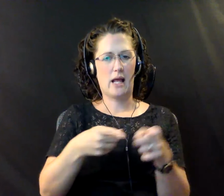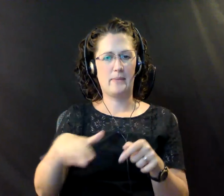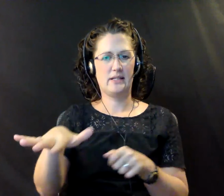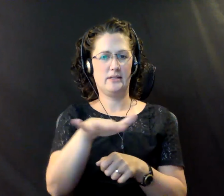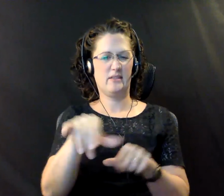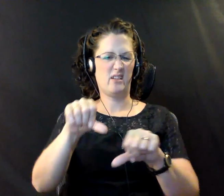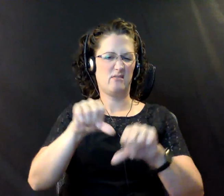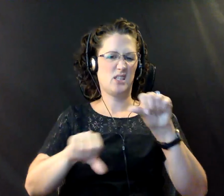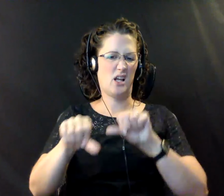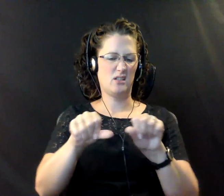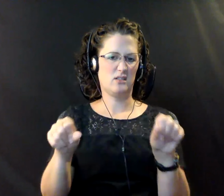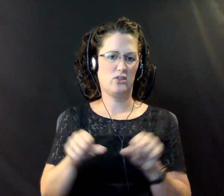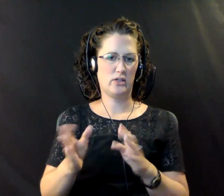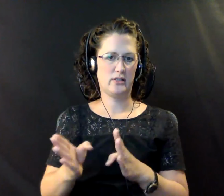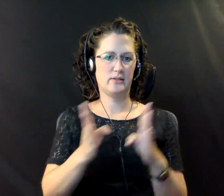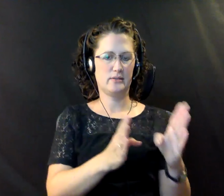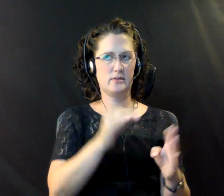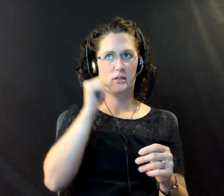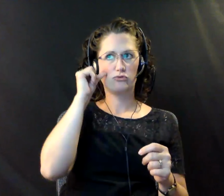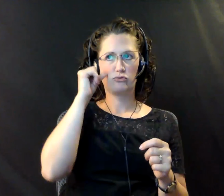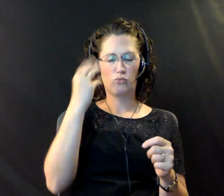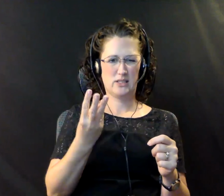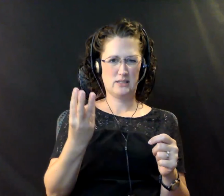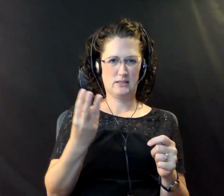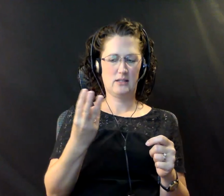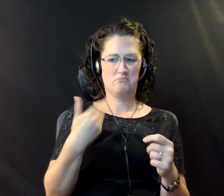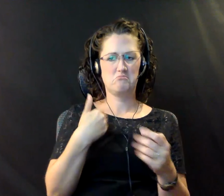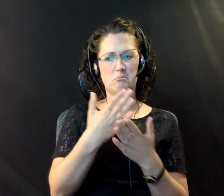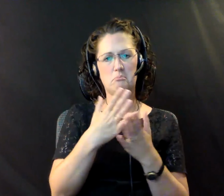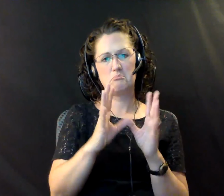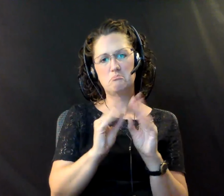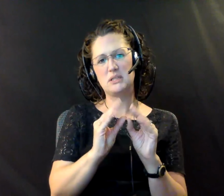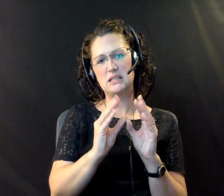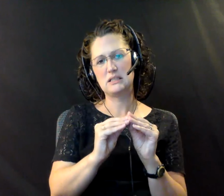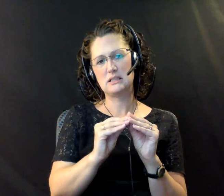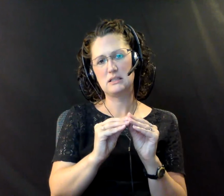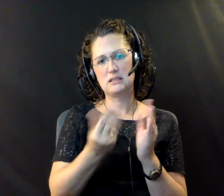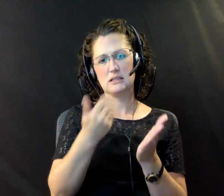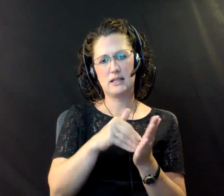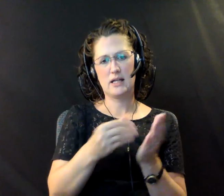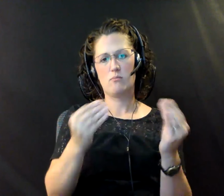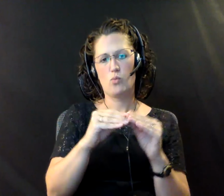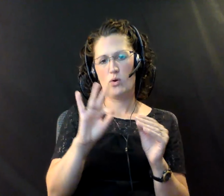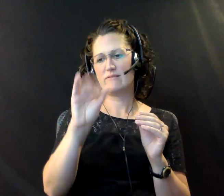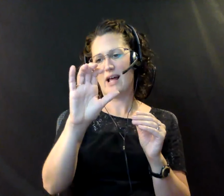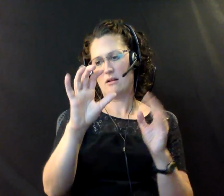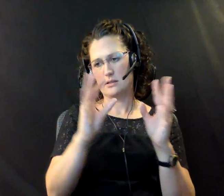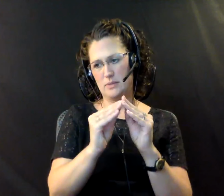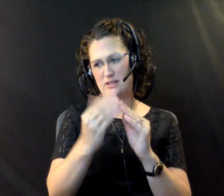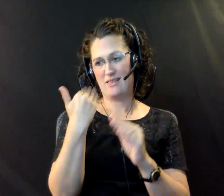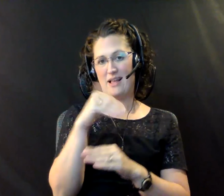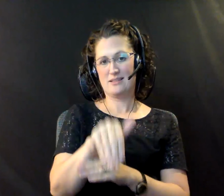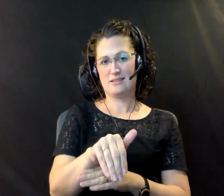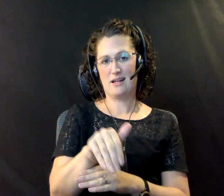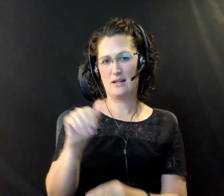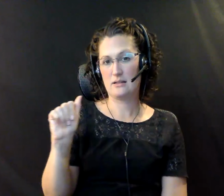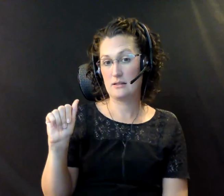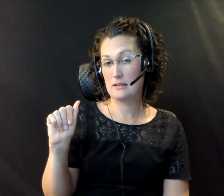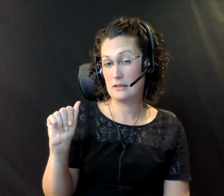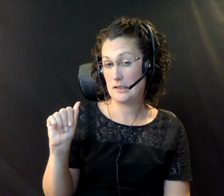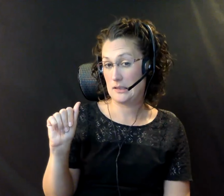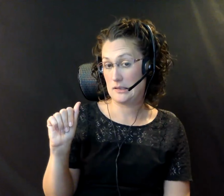domain. Yesterday, we had some meetings, again, some more faculty. And then last night we were at Agronovus in